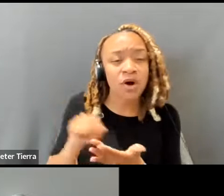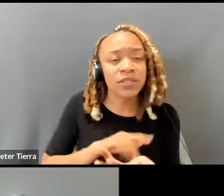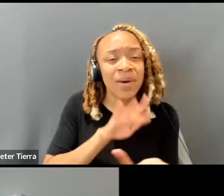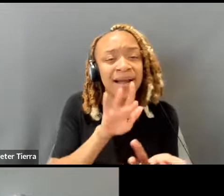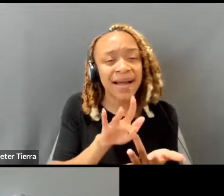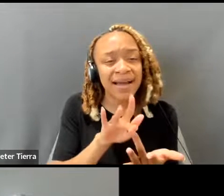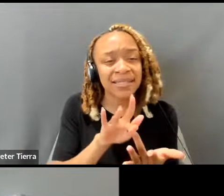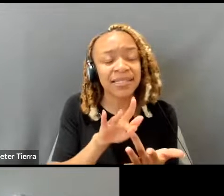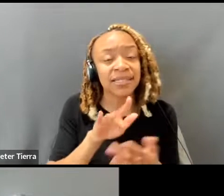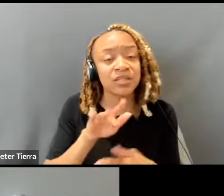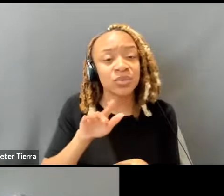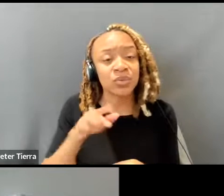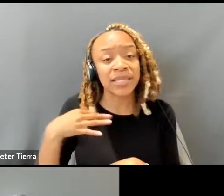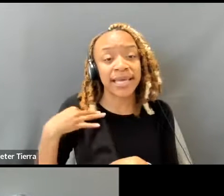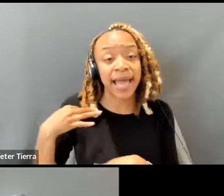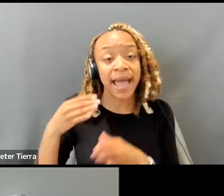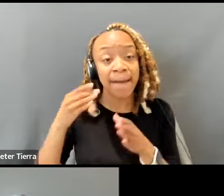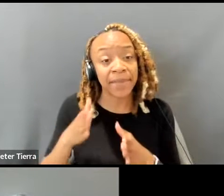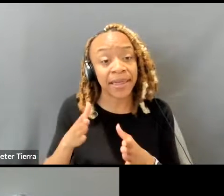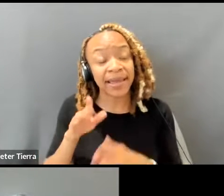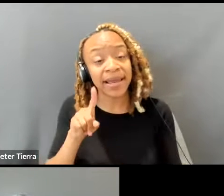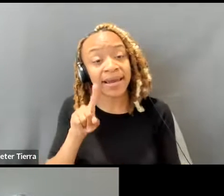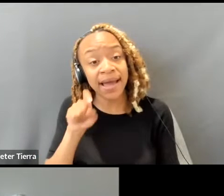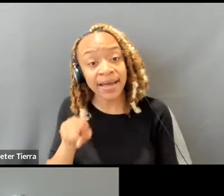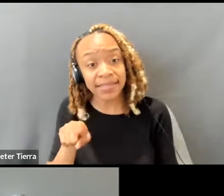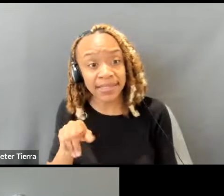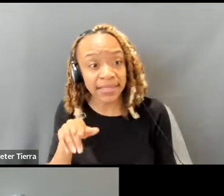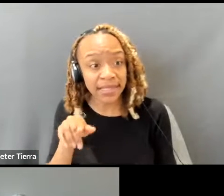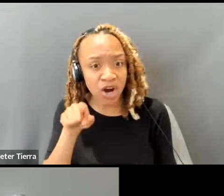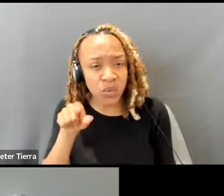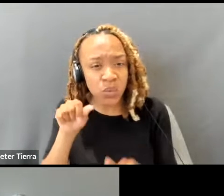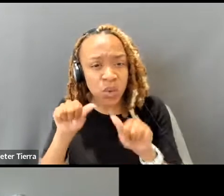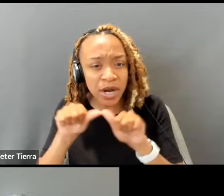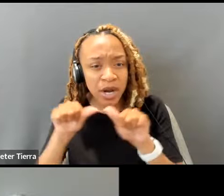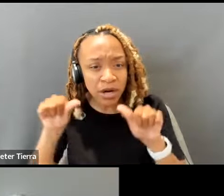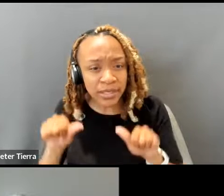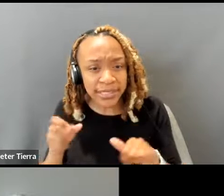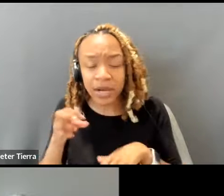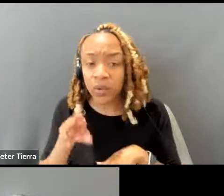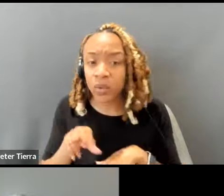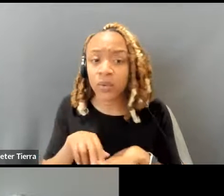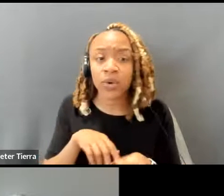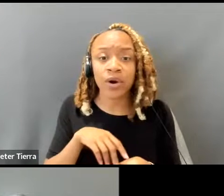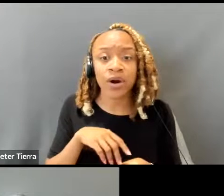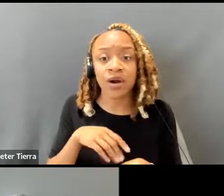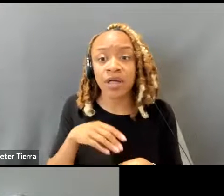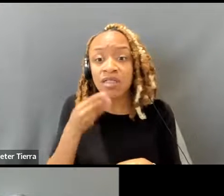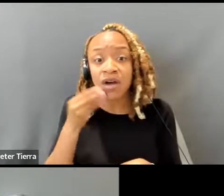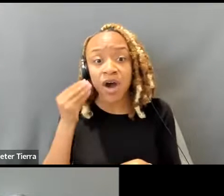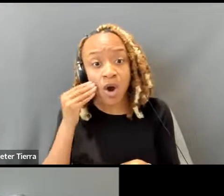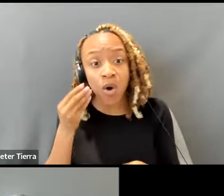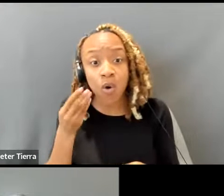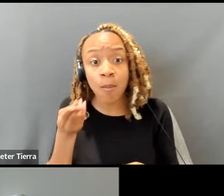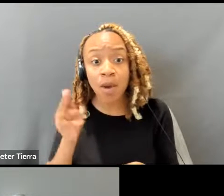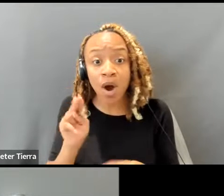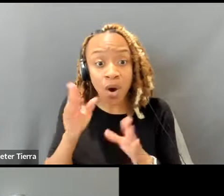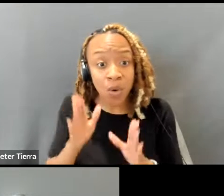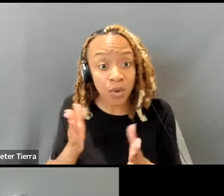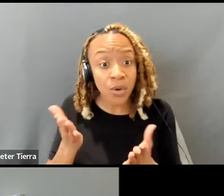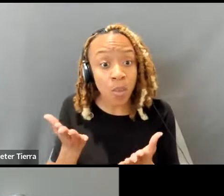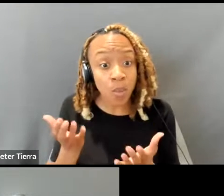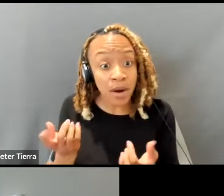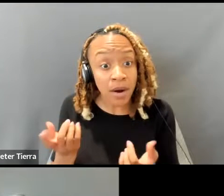the applicant, asking if they or their architect or the homeowner wanted to come, because their hearing is scheduled for